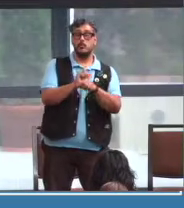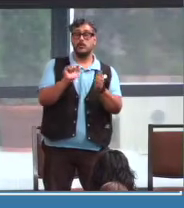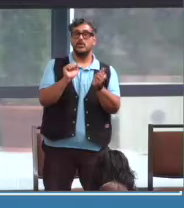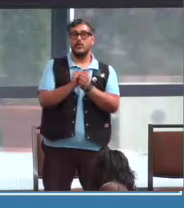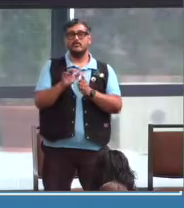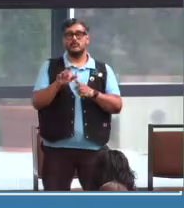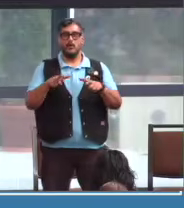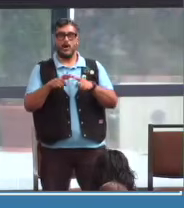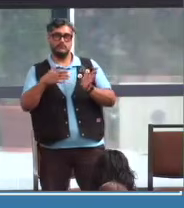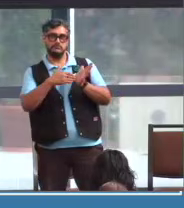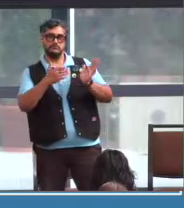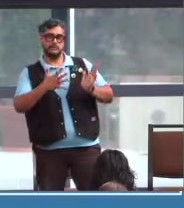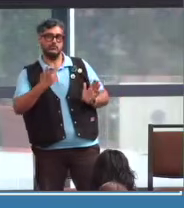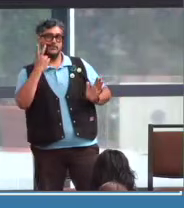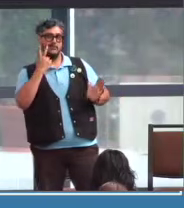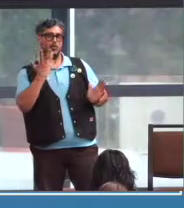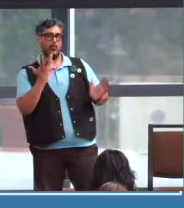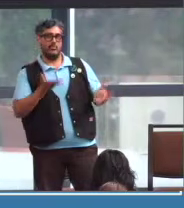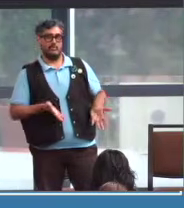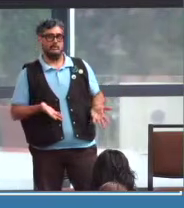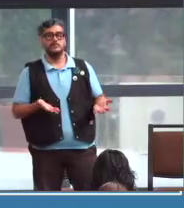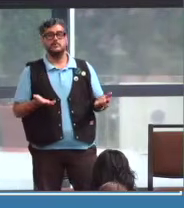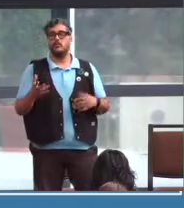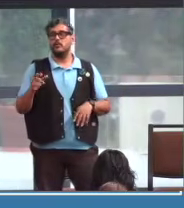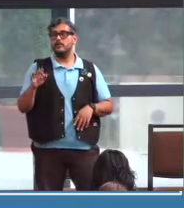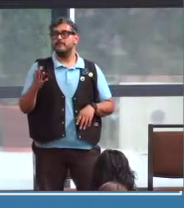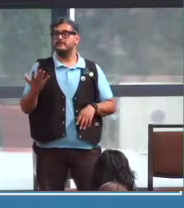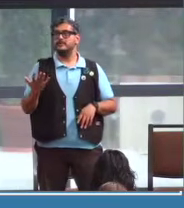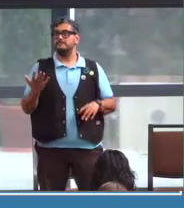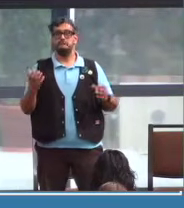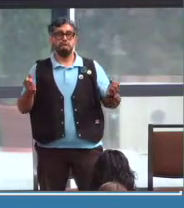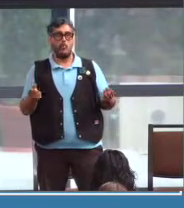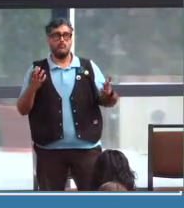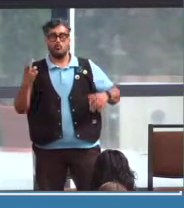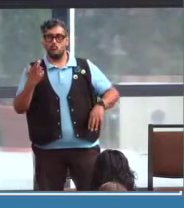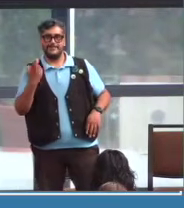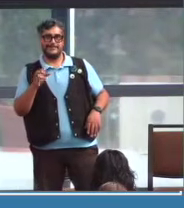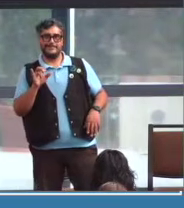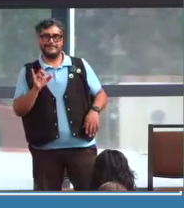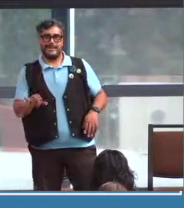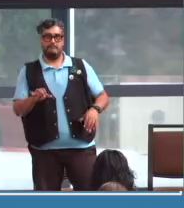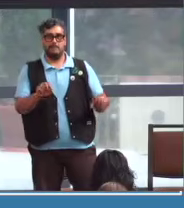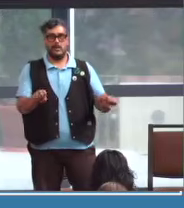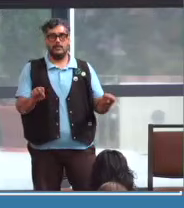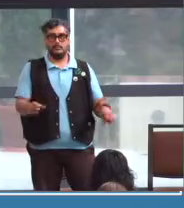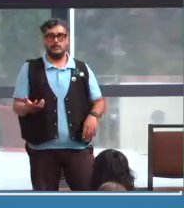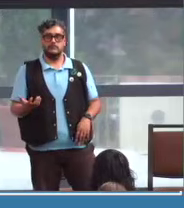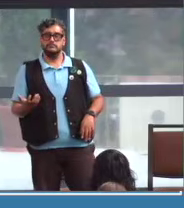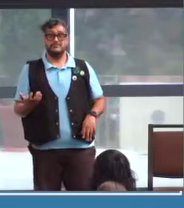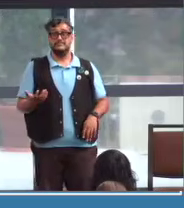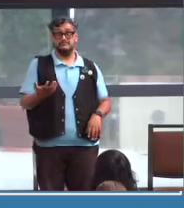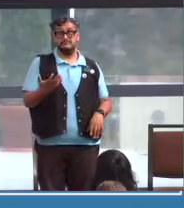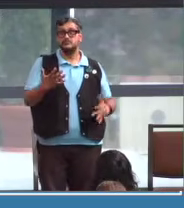gynecologist to kind of determine what that might be. So if there's multiple reasons why that could be the case, and